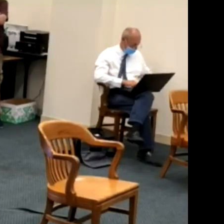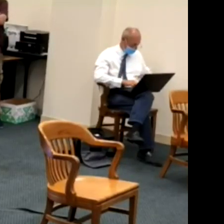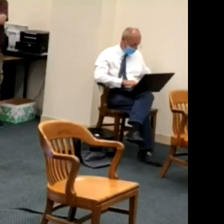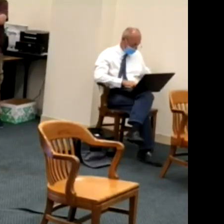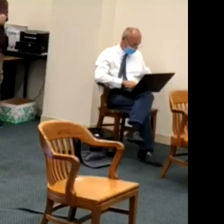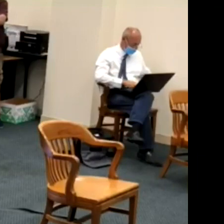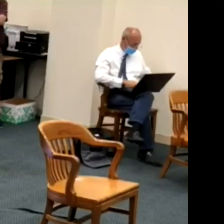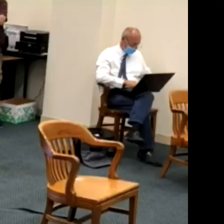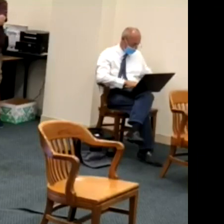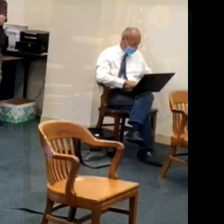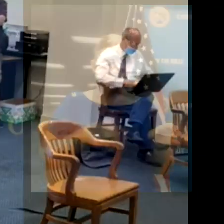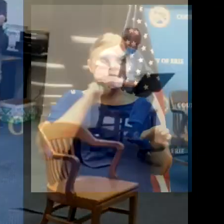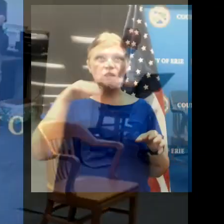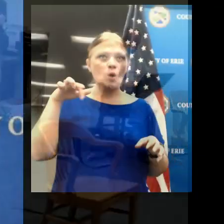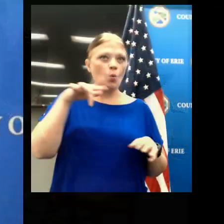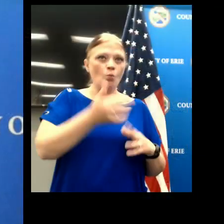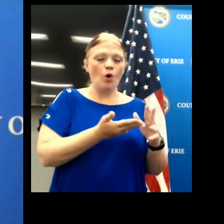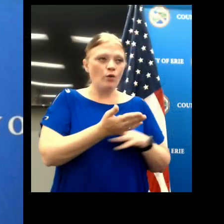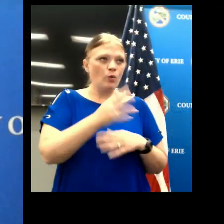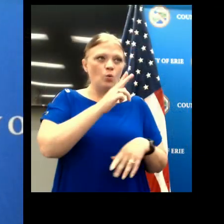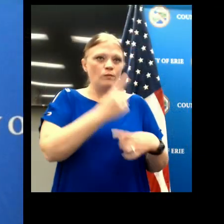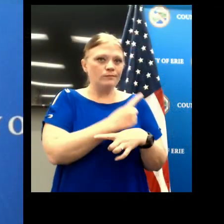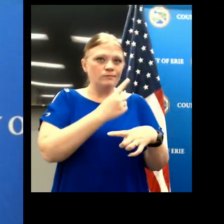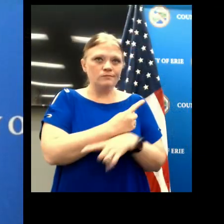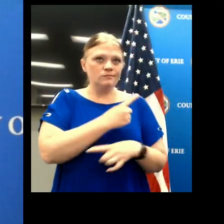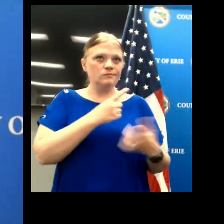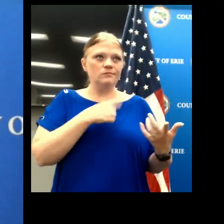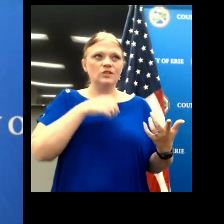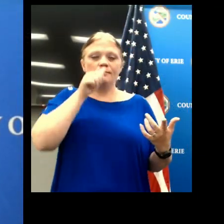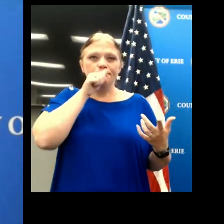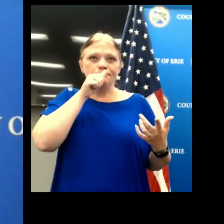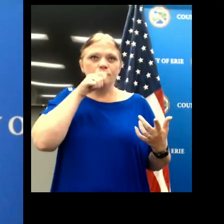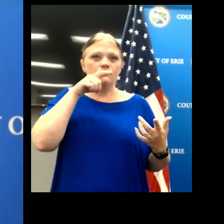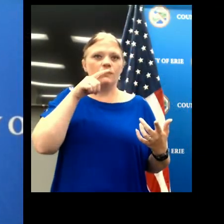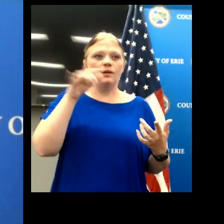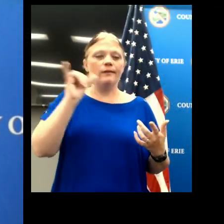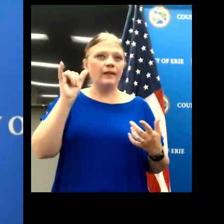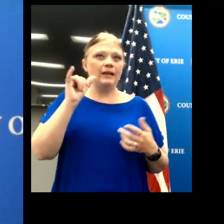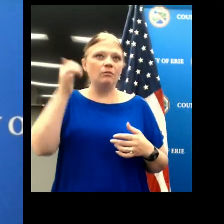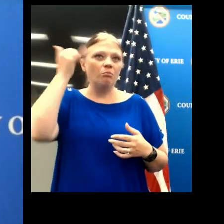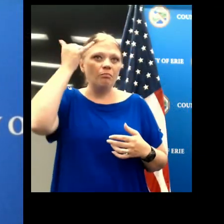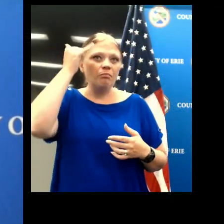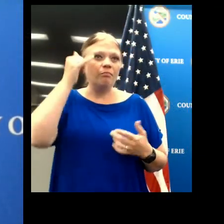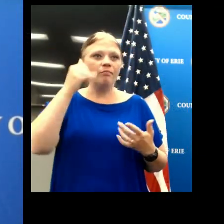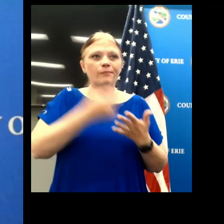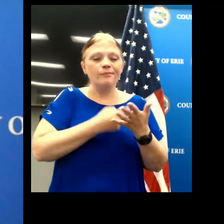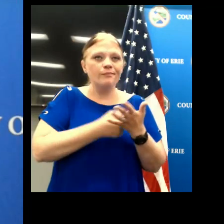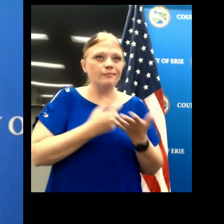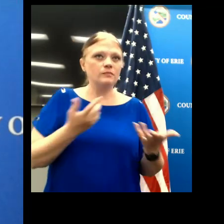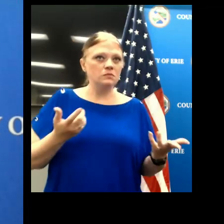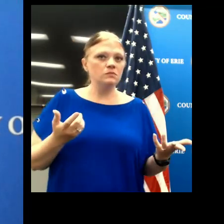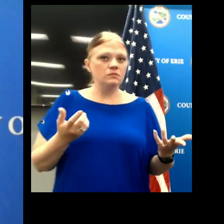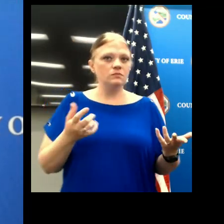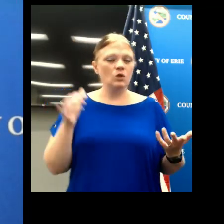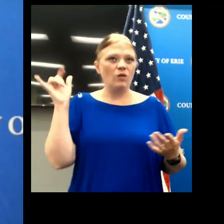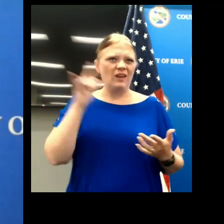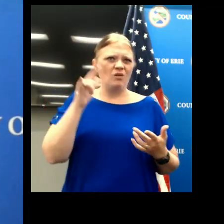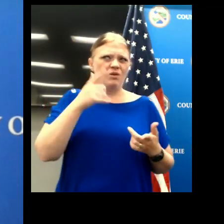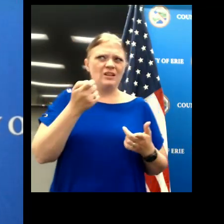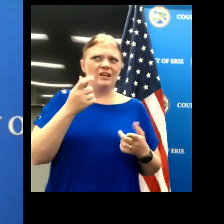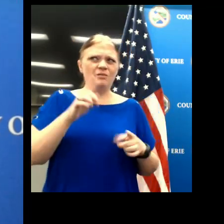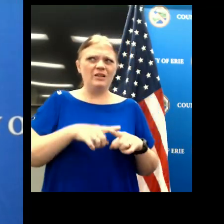off. They don't walk through the normal airport. It's usually a prior aviation, just like the Bills usually do or the Sabres do. So the airport's a little